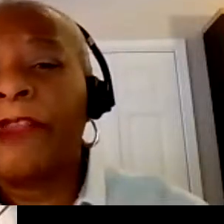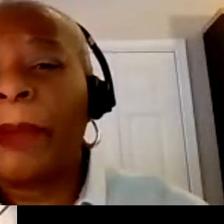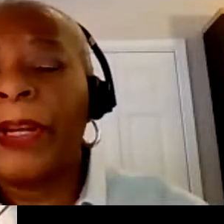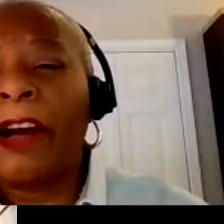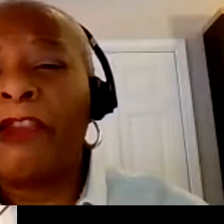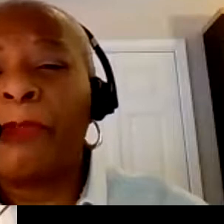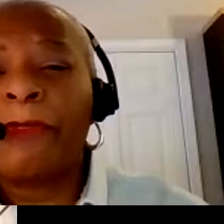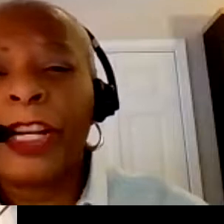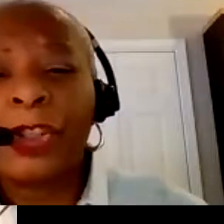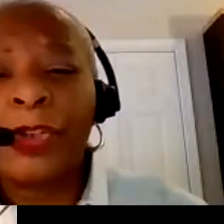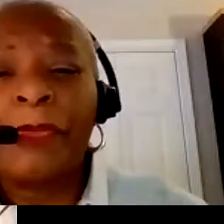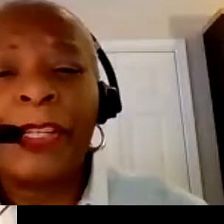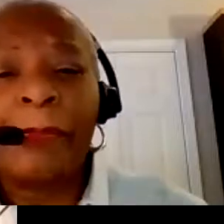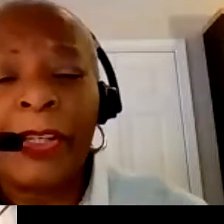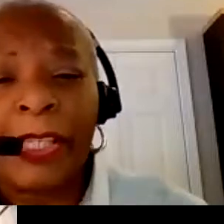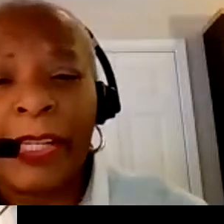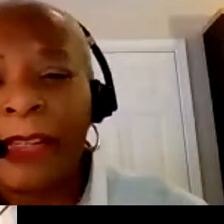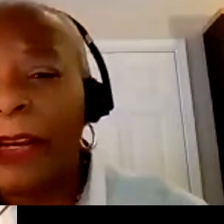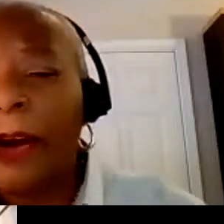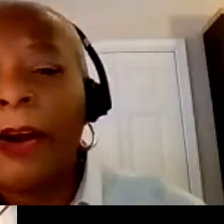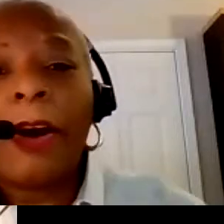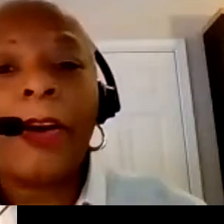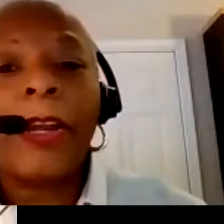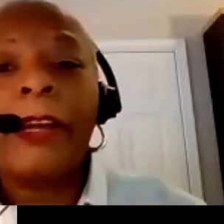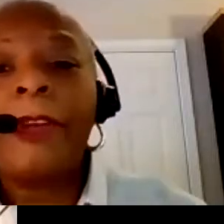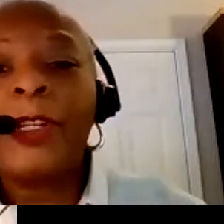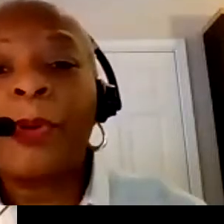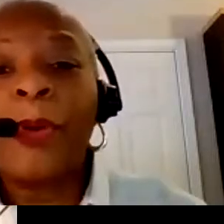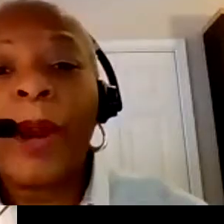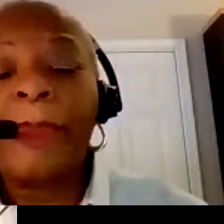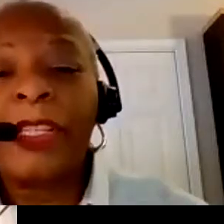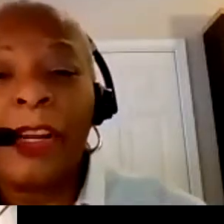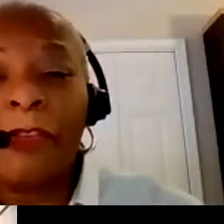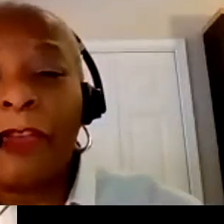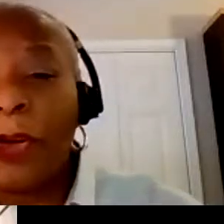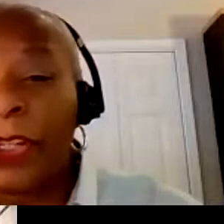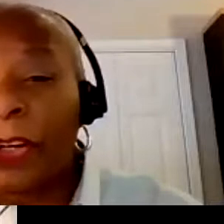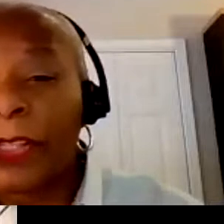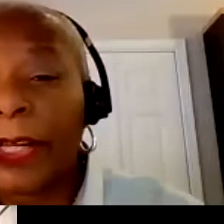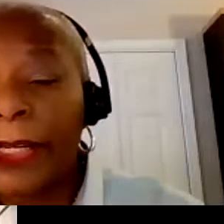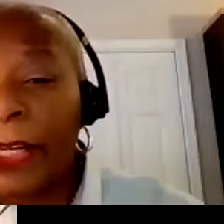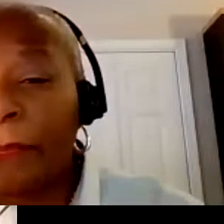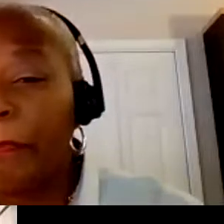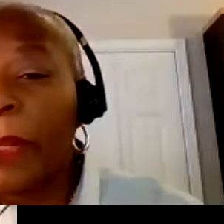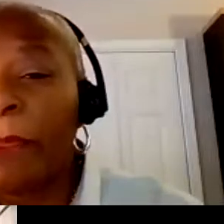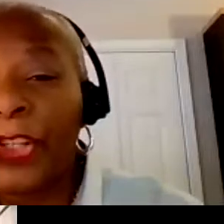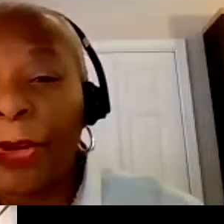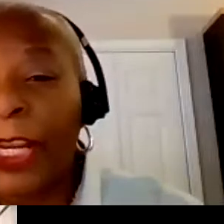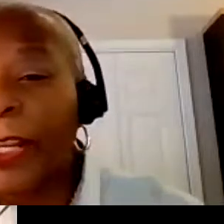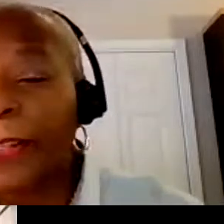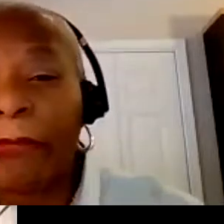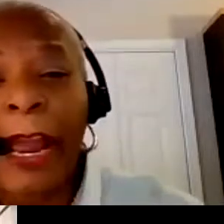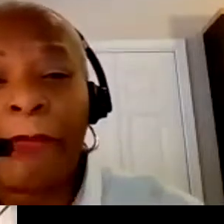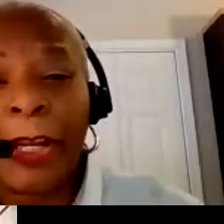the development of professionals with disabilities. Are any of these programs focused on selecting,